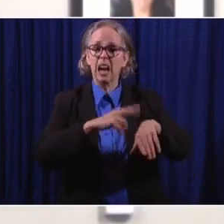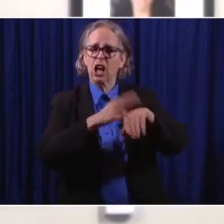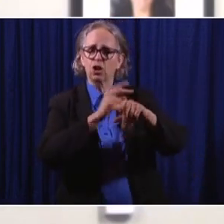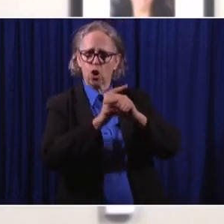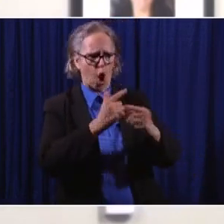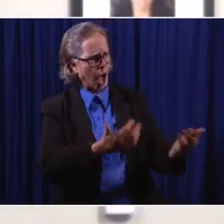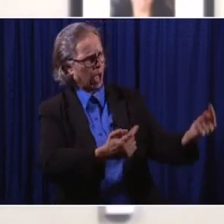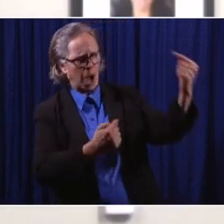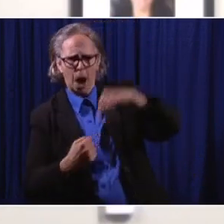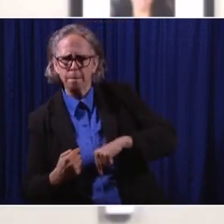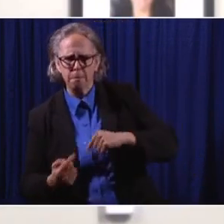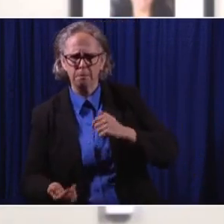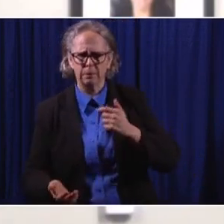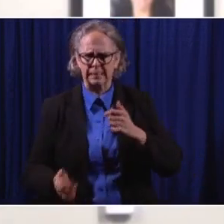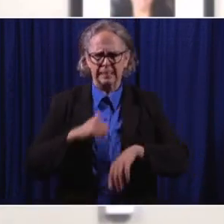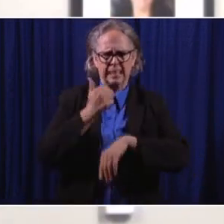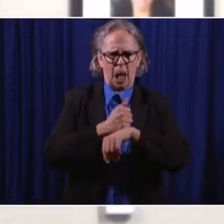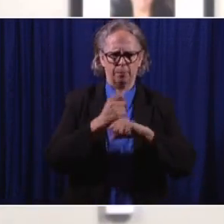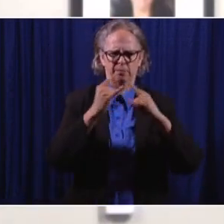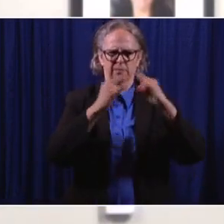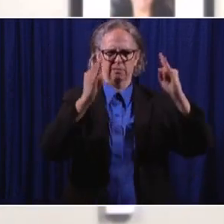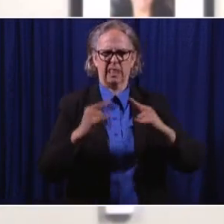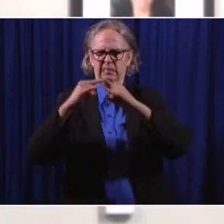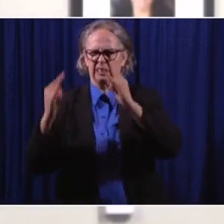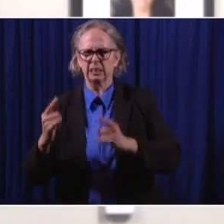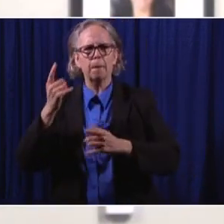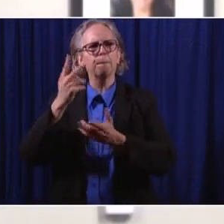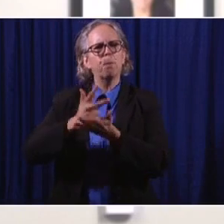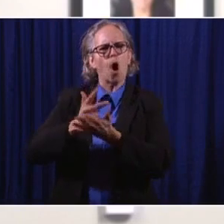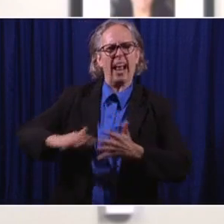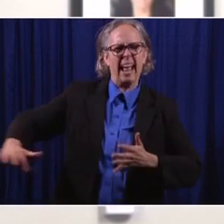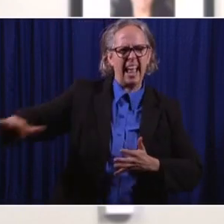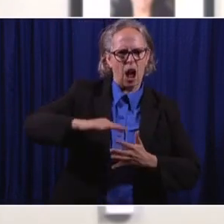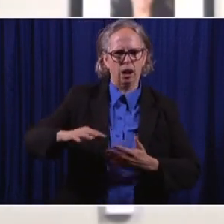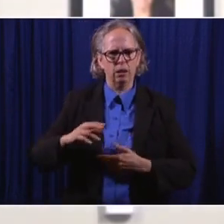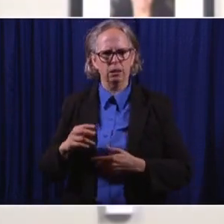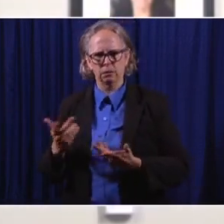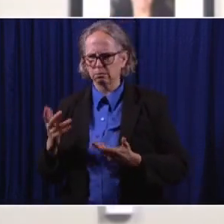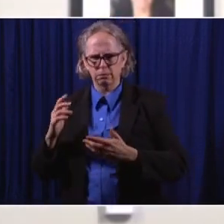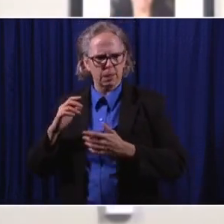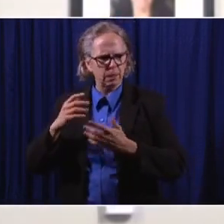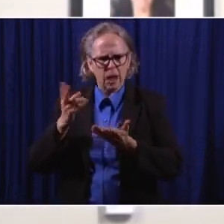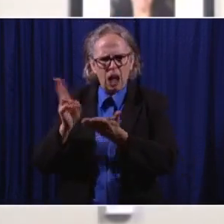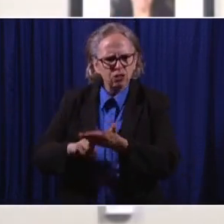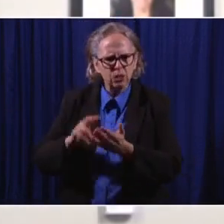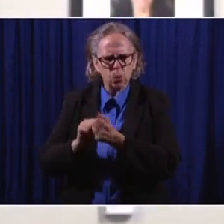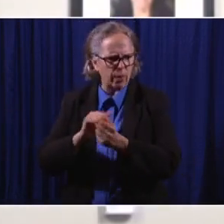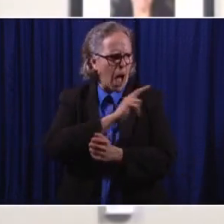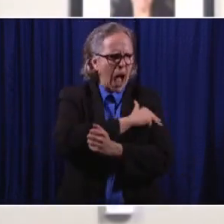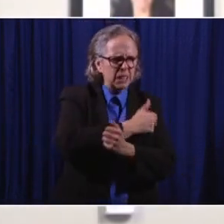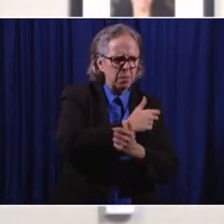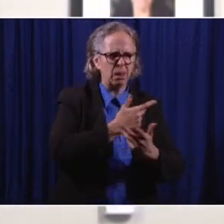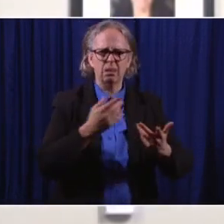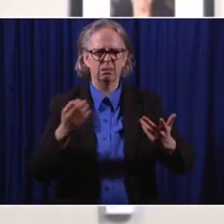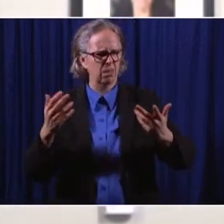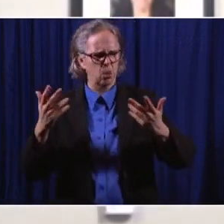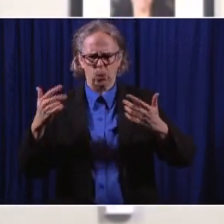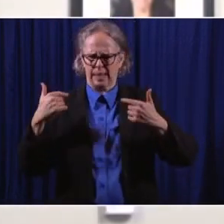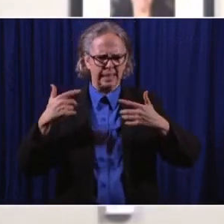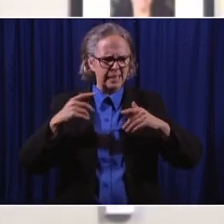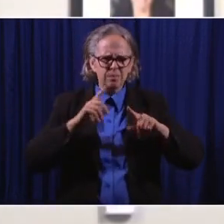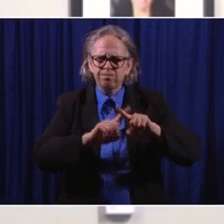lot, setting up contracts with local hospitals near the prison. So since the beginning of COVID, we've had different ways